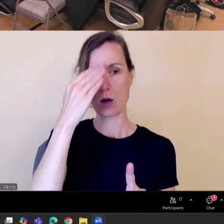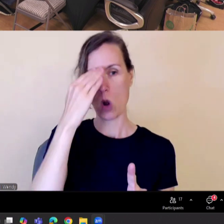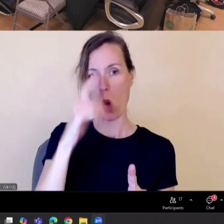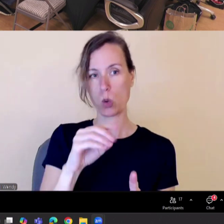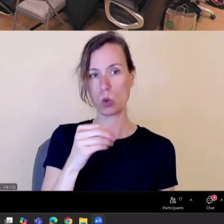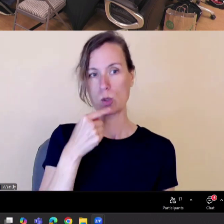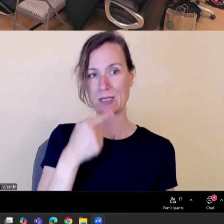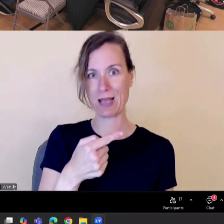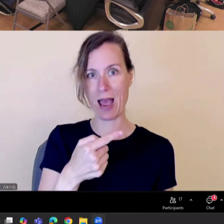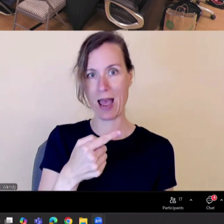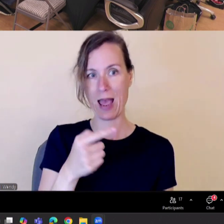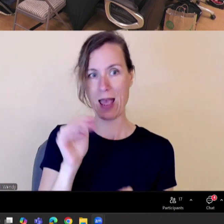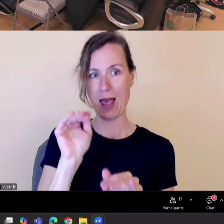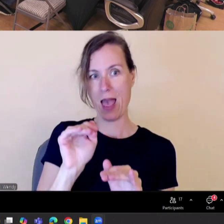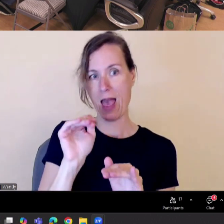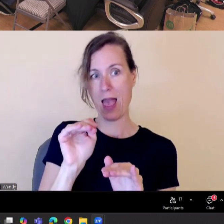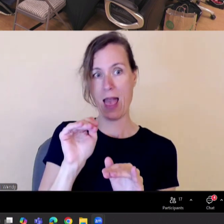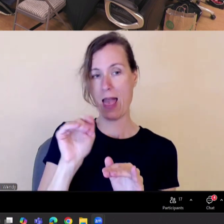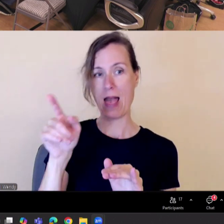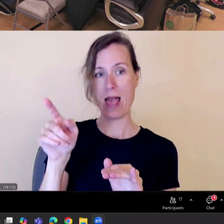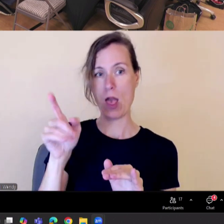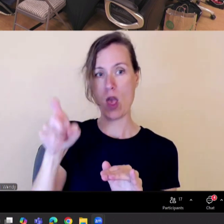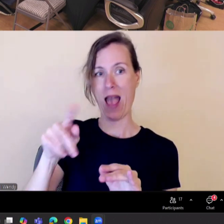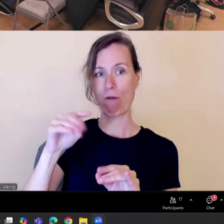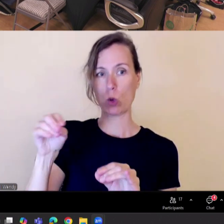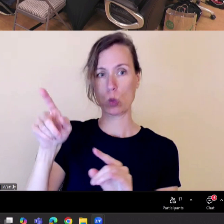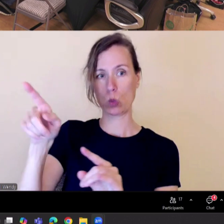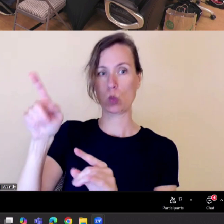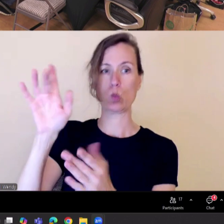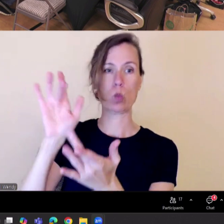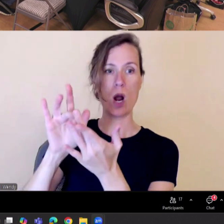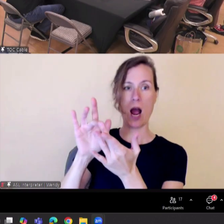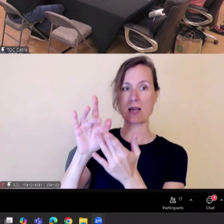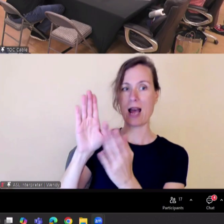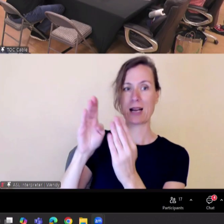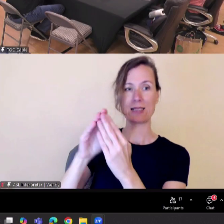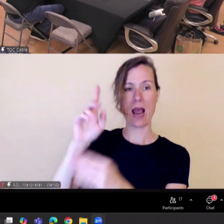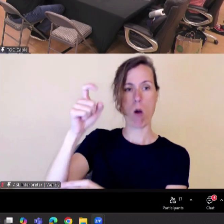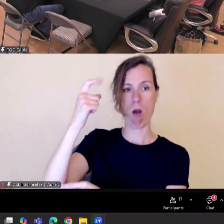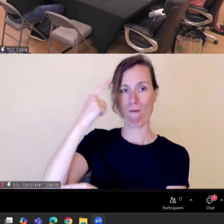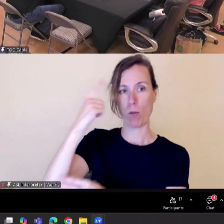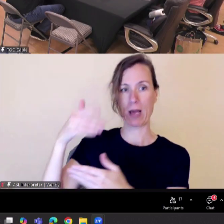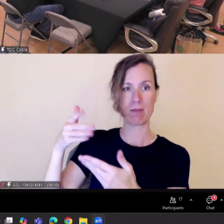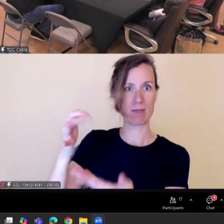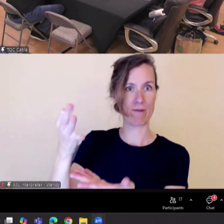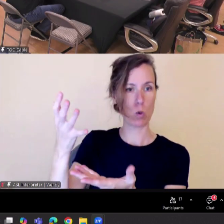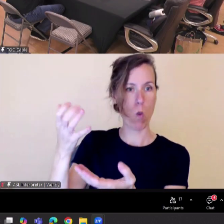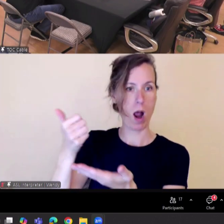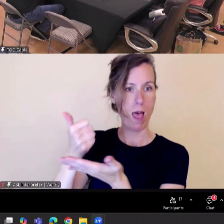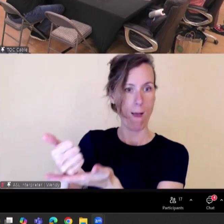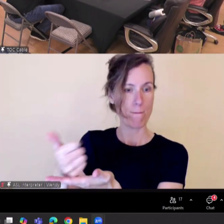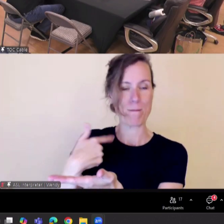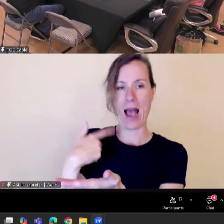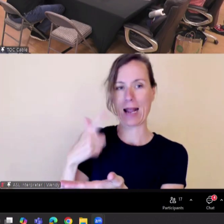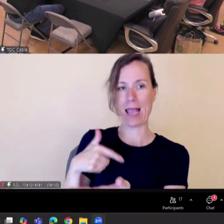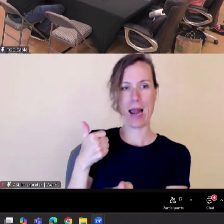hey, you're going to have to contact the town government on that if you want help. I can't help you